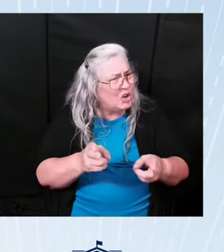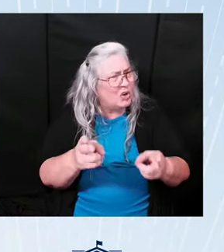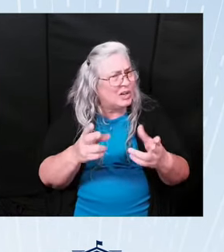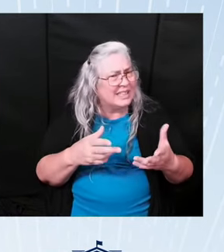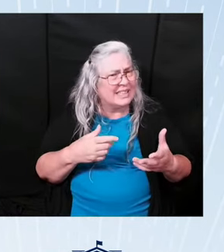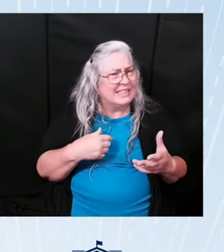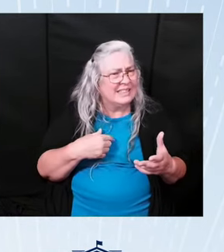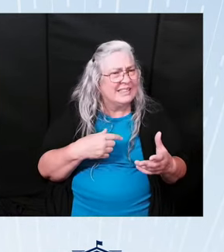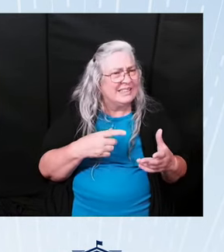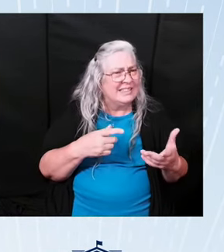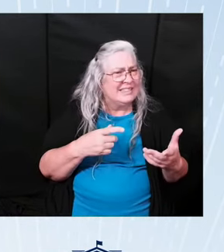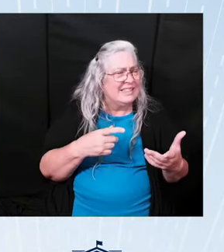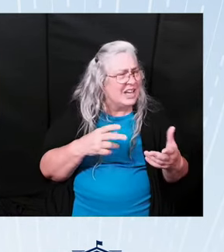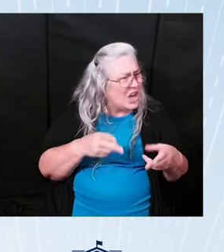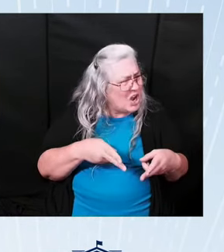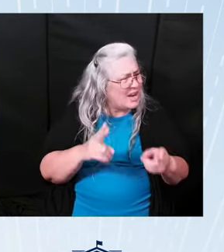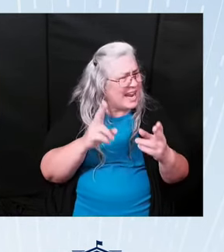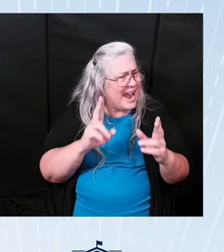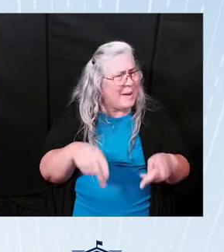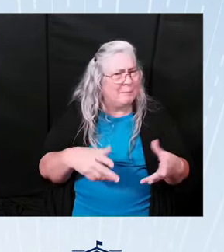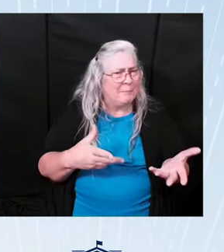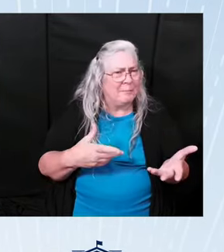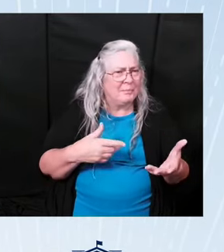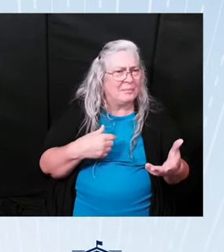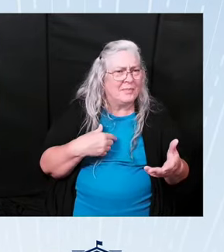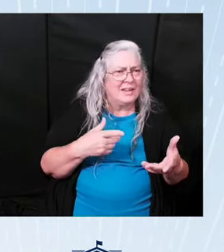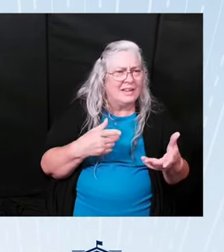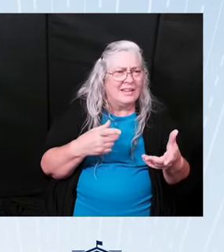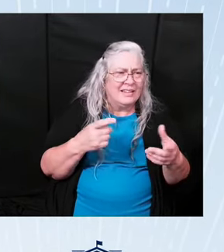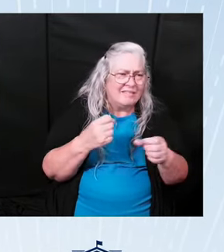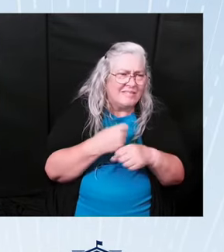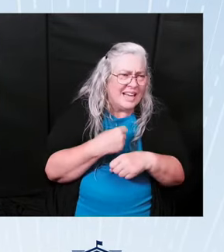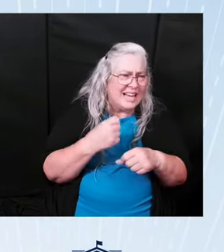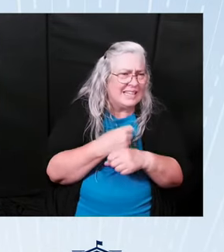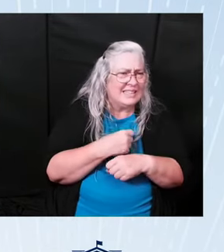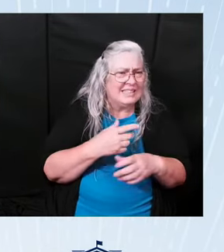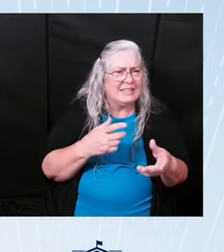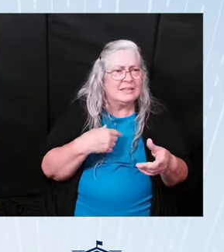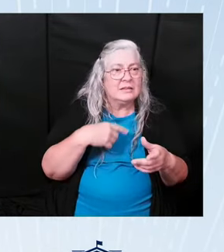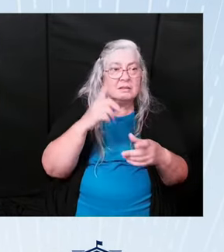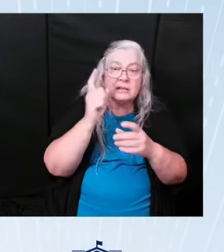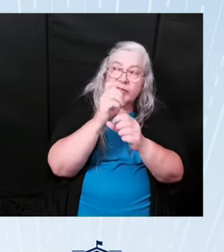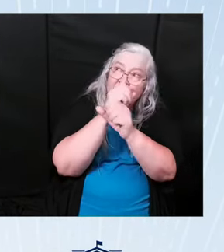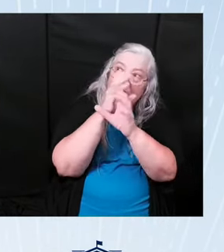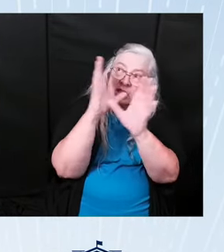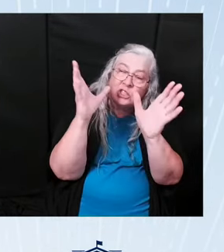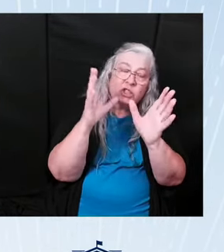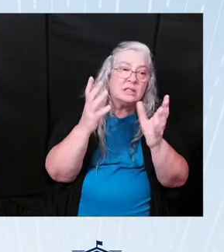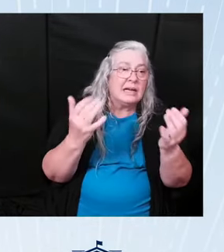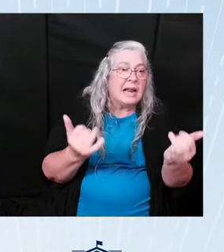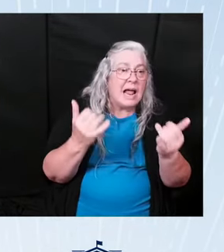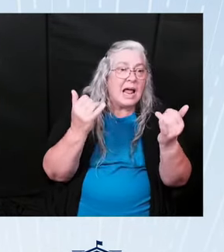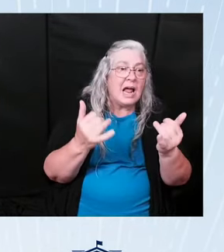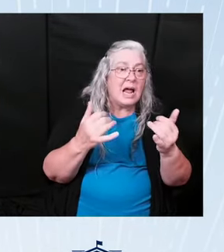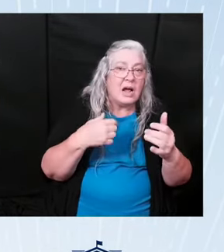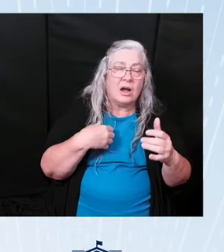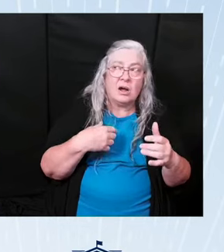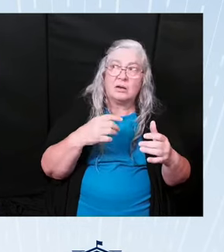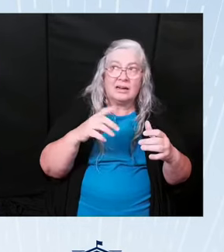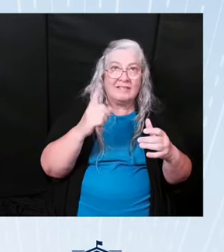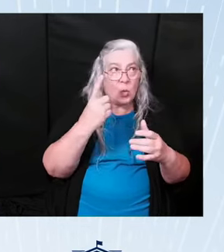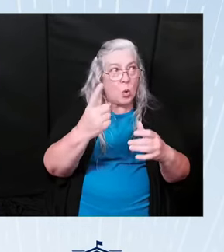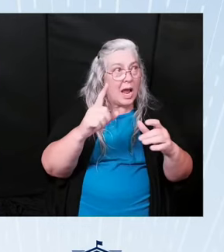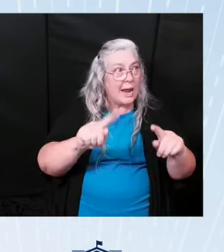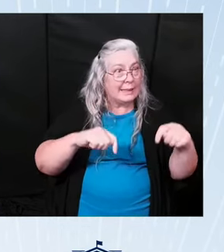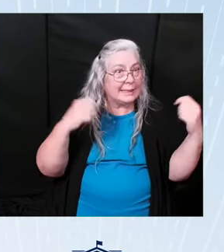one fight, one voice mentality, that on the federal, state, local level, not-for-profits, faith-based organizations, tribal communities, that we